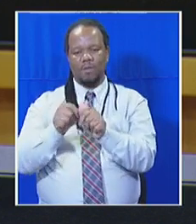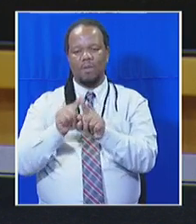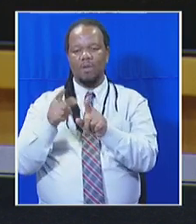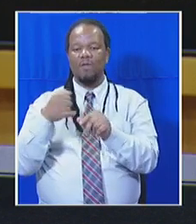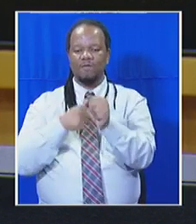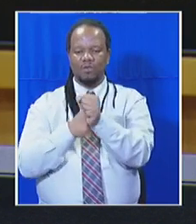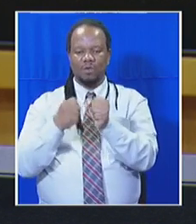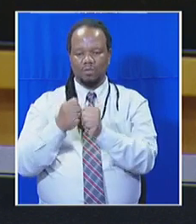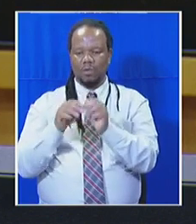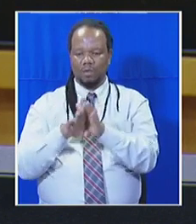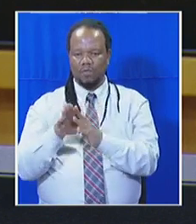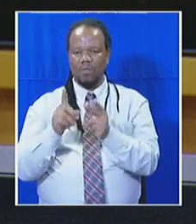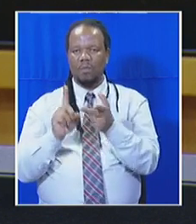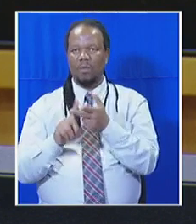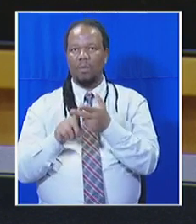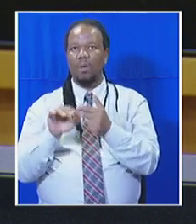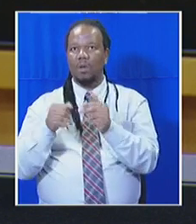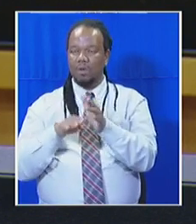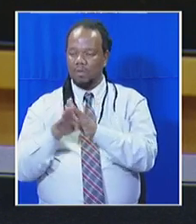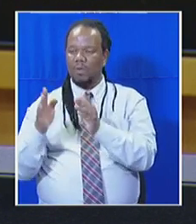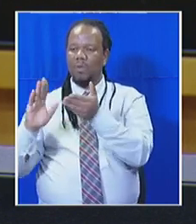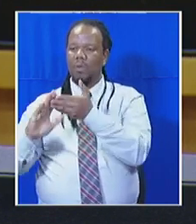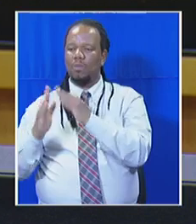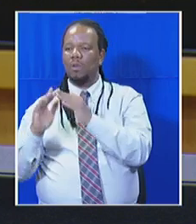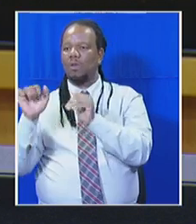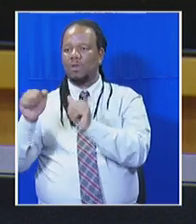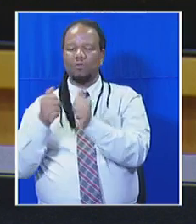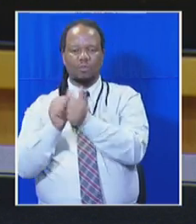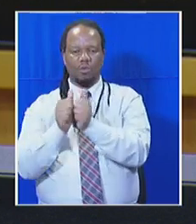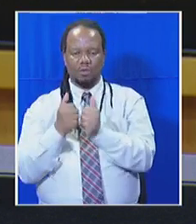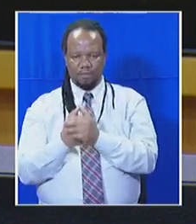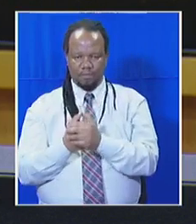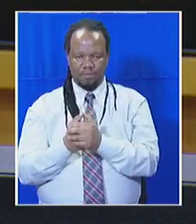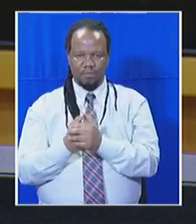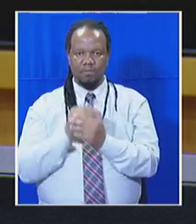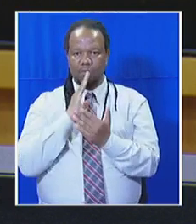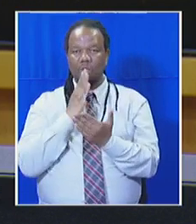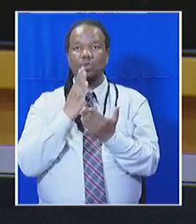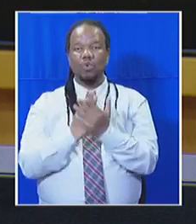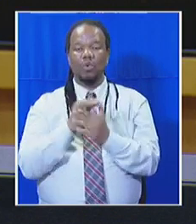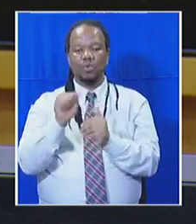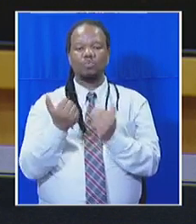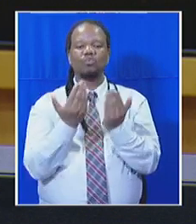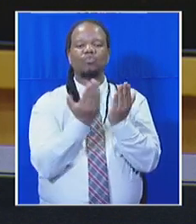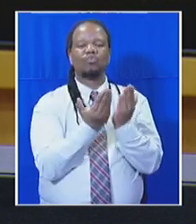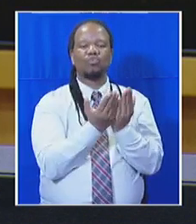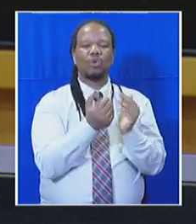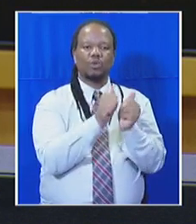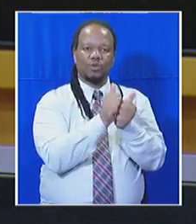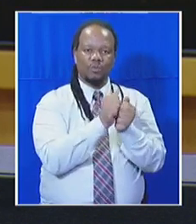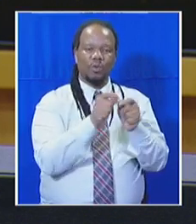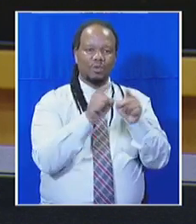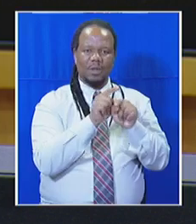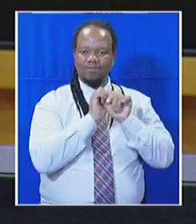infrastructure development, developing community sport, ensure that school sport is rolled out in